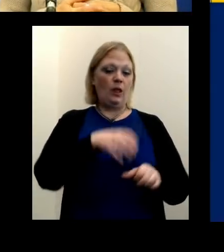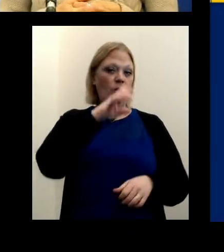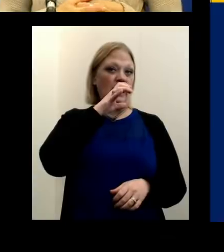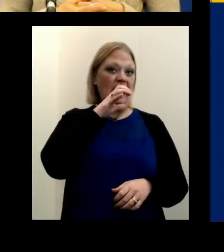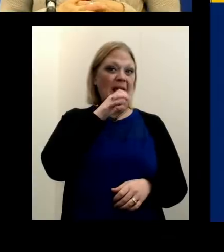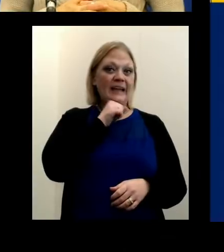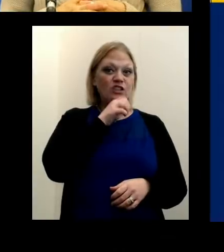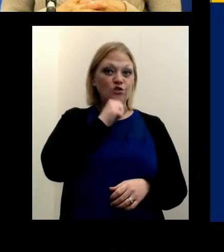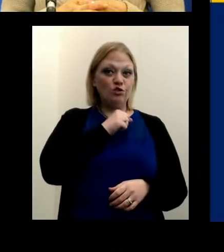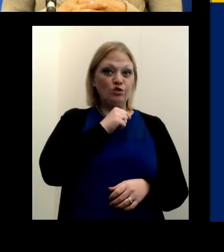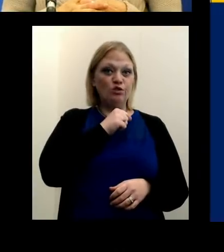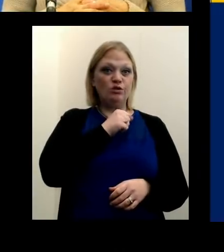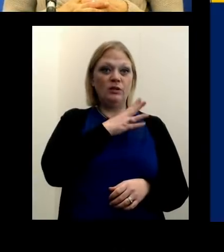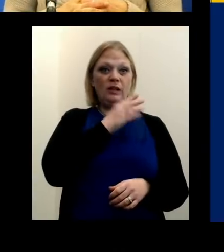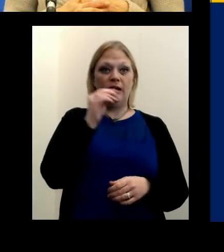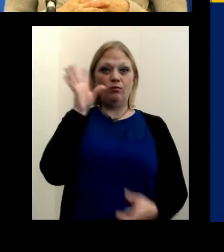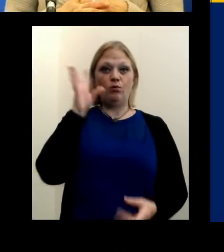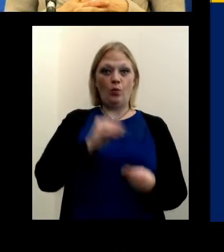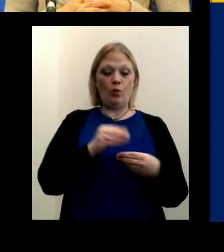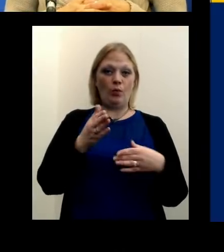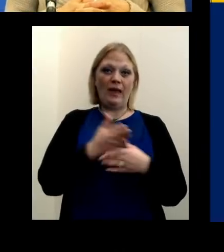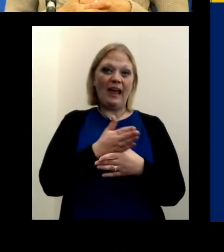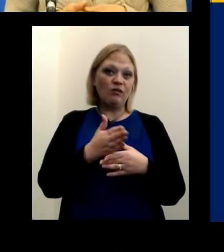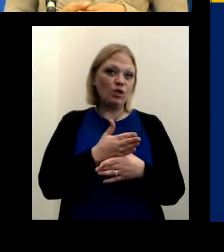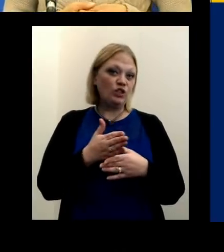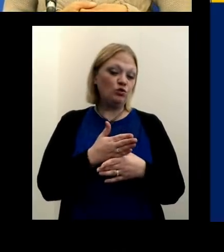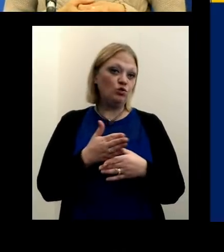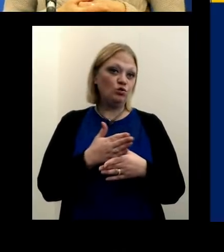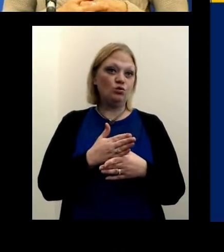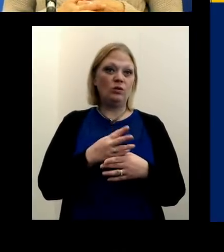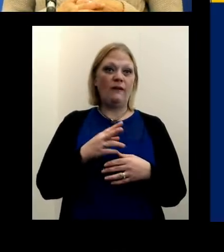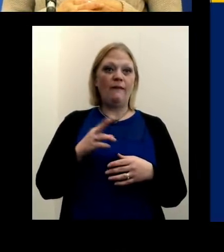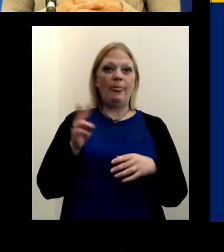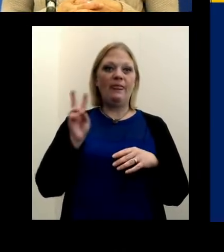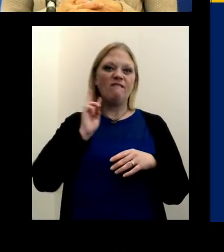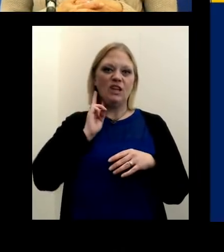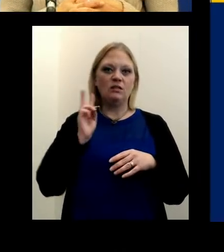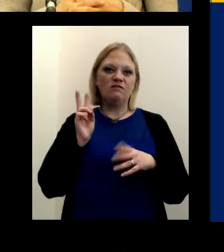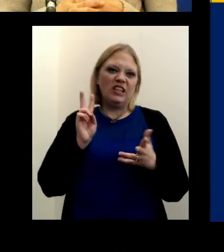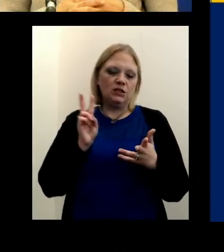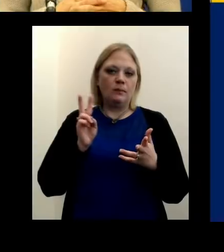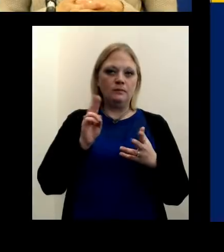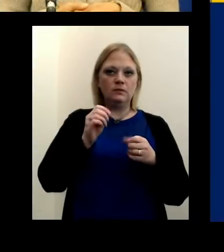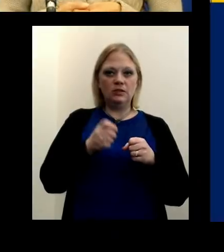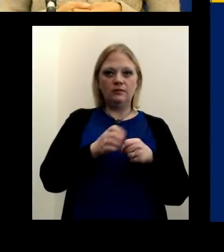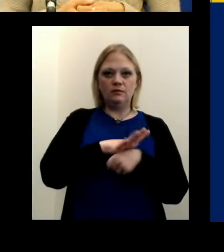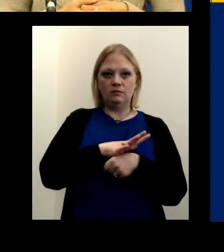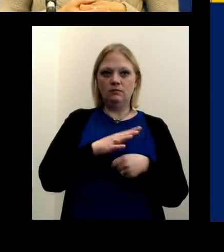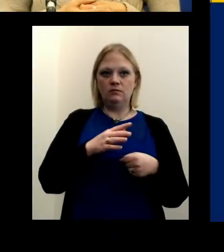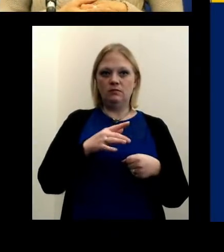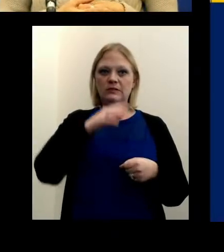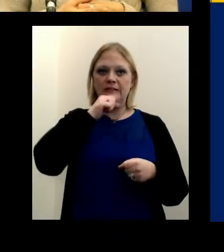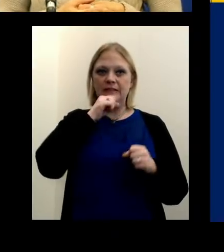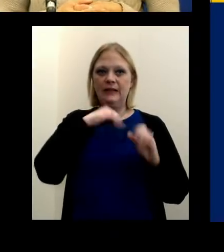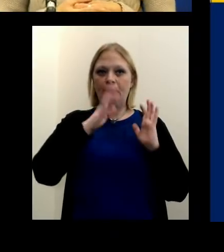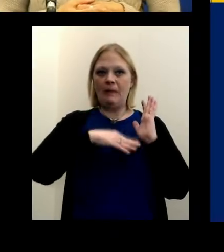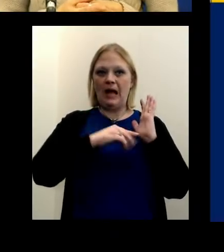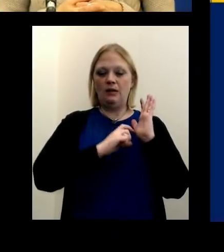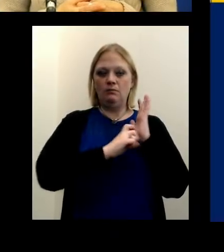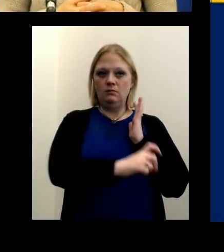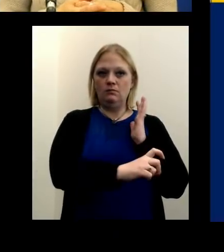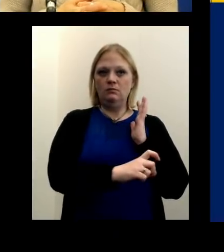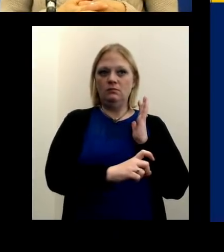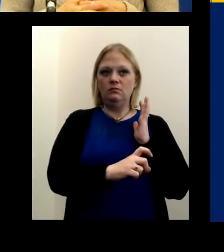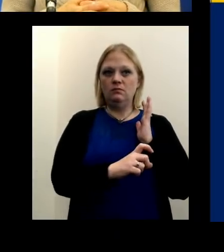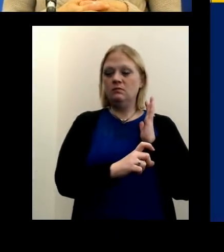and also the total average of our victims of COVID-19 of age on the bottom row. And